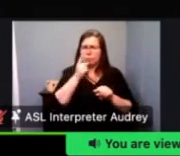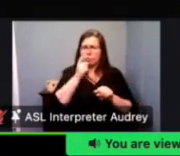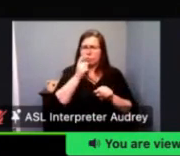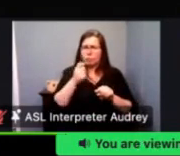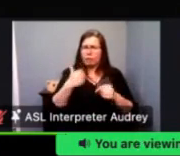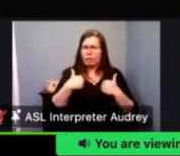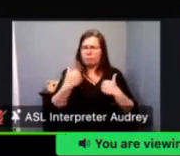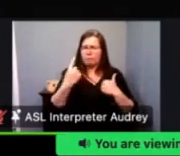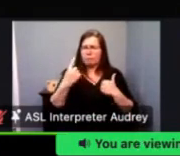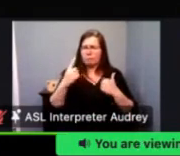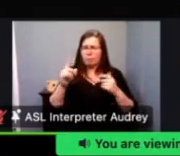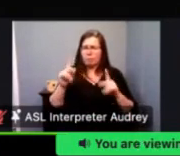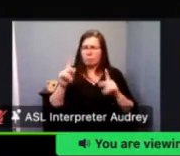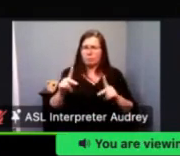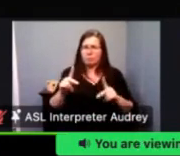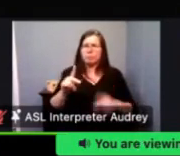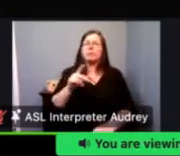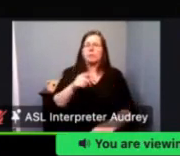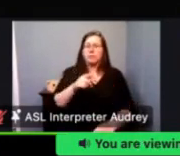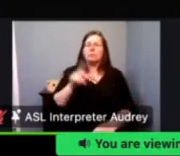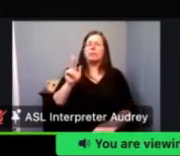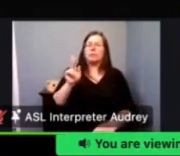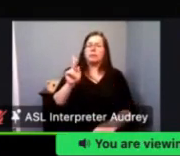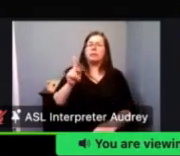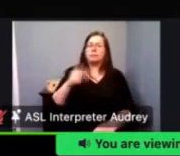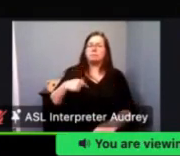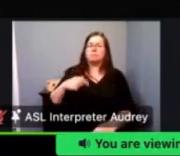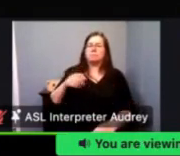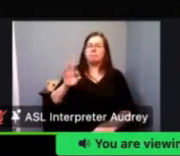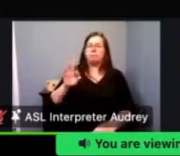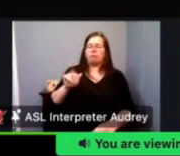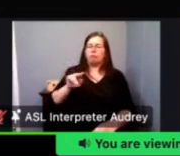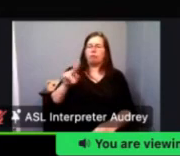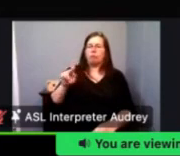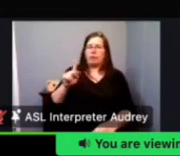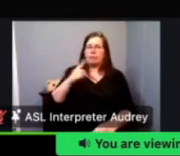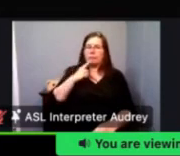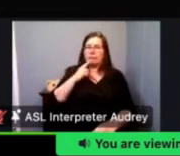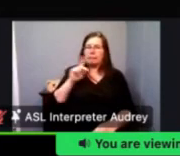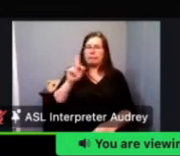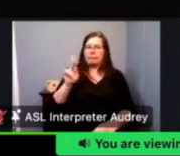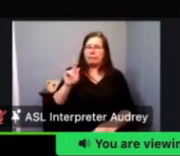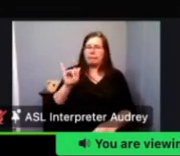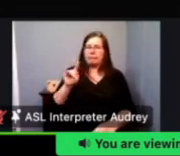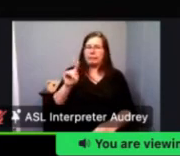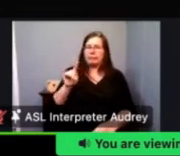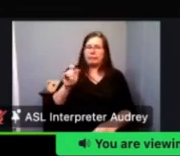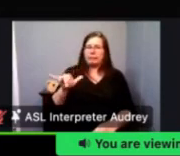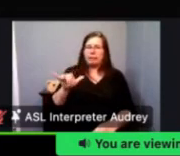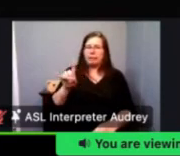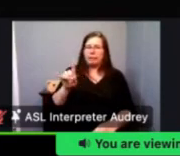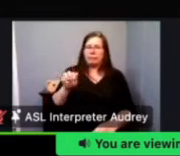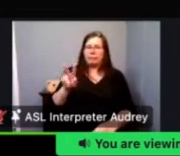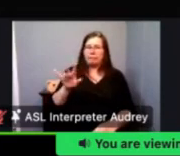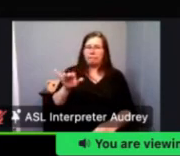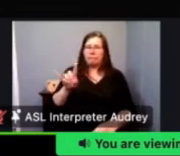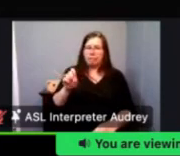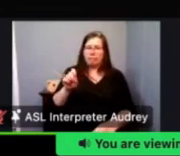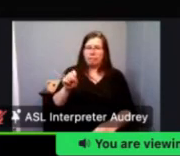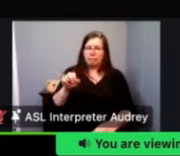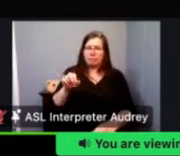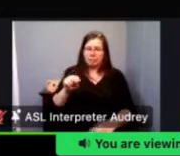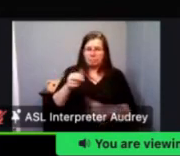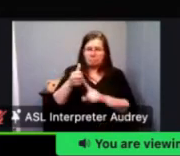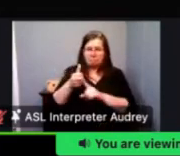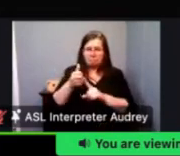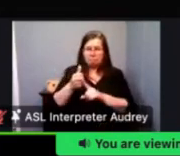I'll take it. So Gitte Davidson, 1992 to 2014, was an autistic transgender advocate